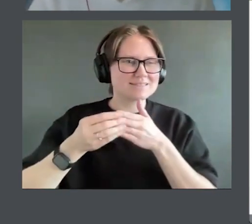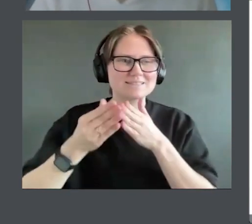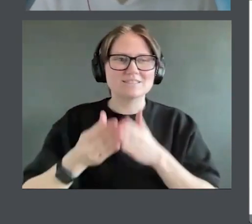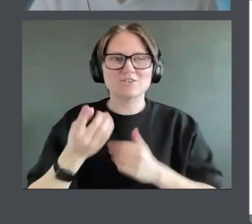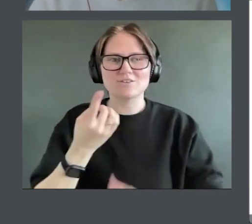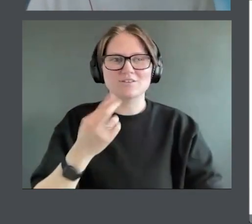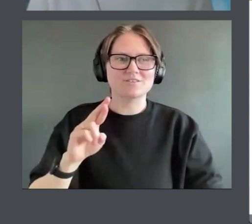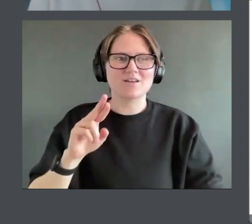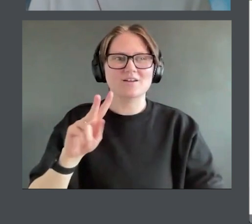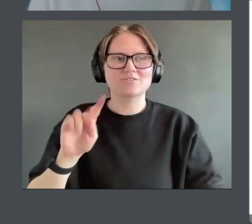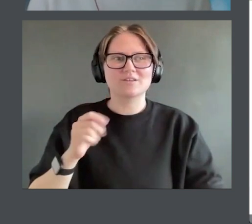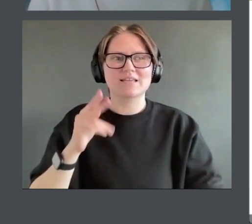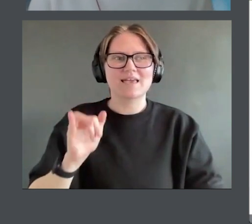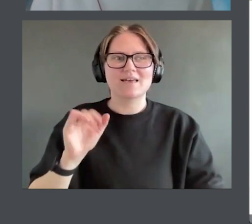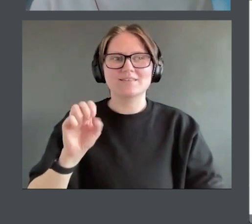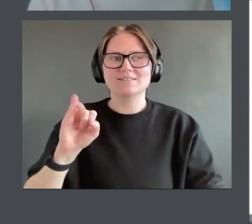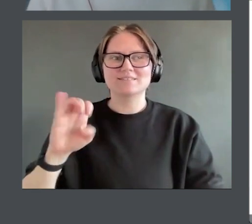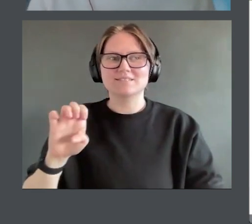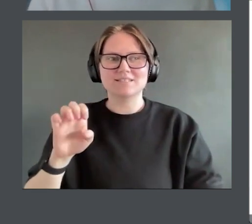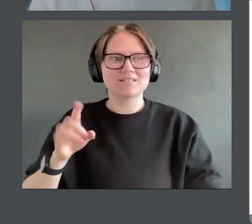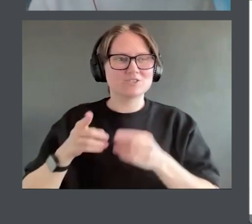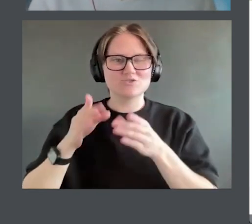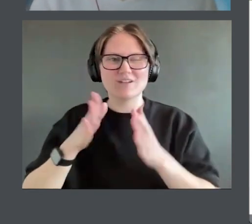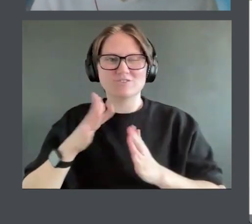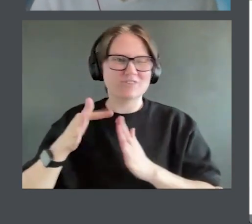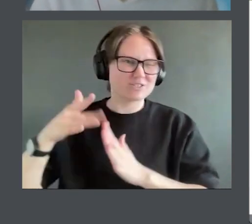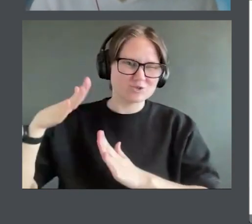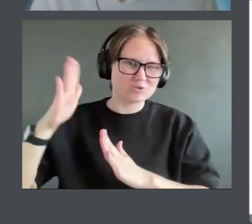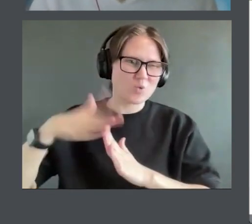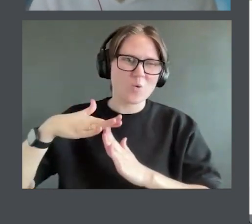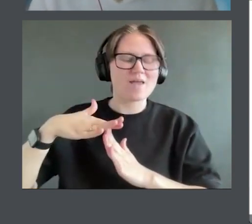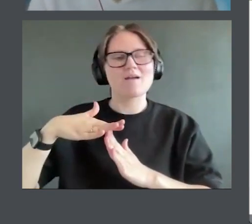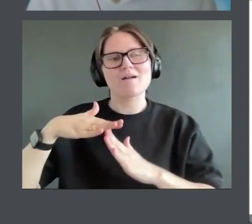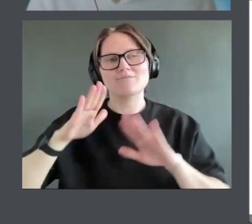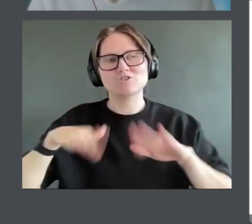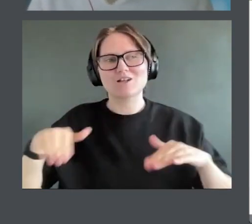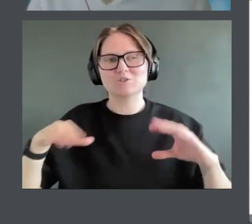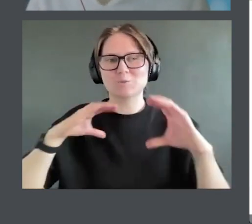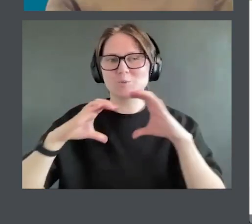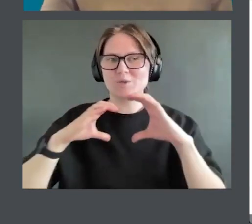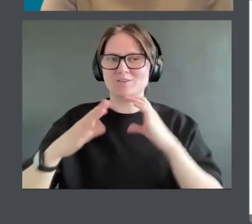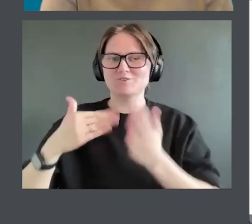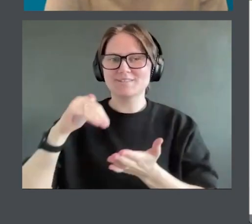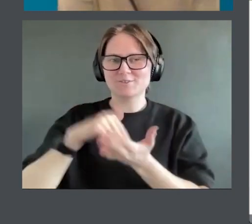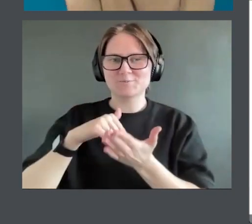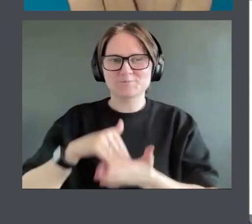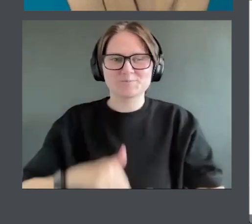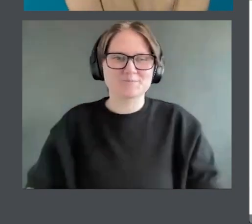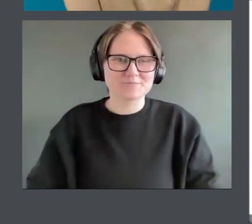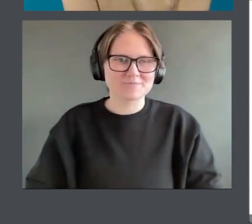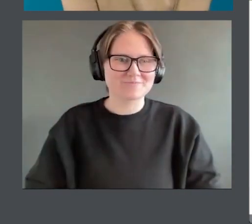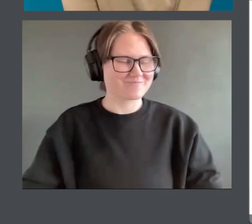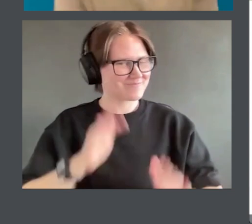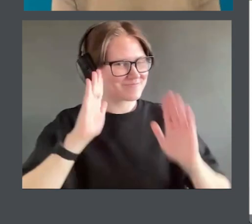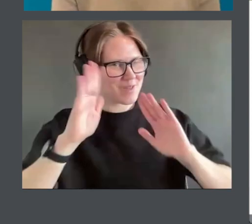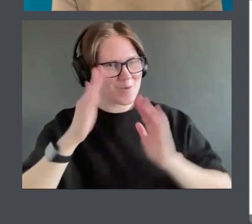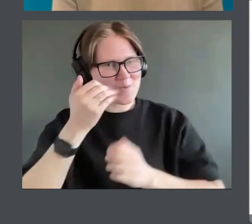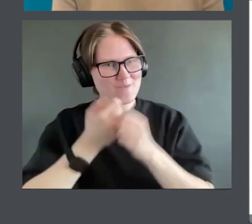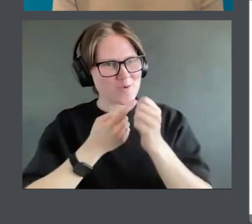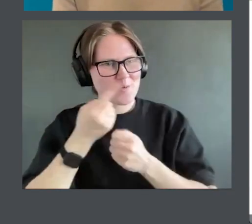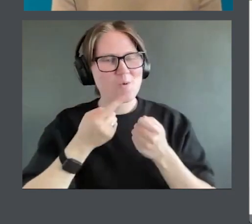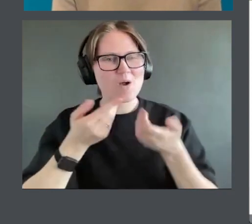Kathy C., Director Extraordinaire of the Childhood Communication Center. Hello, everyone. Welcome to